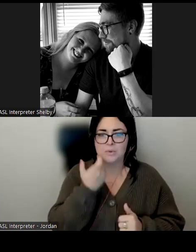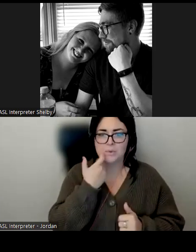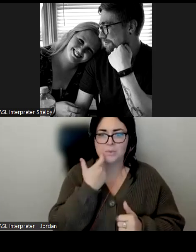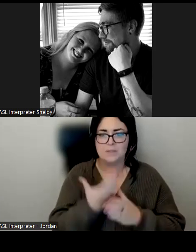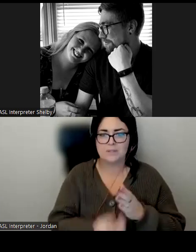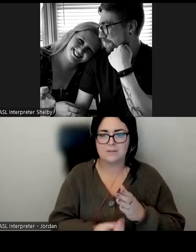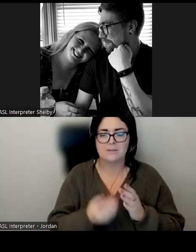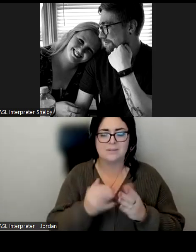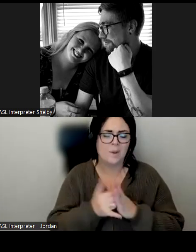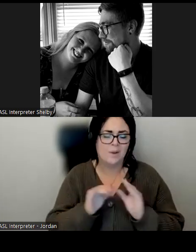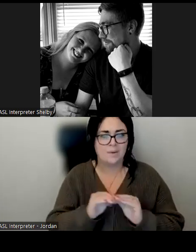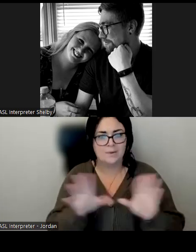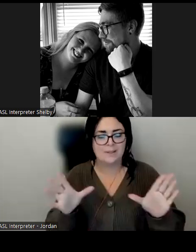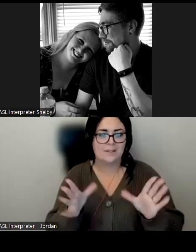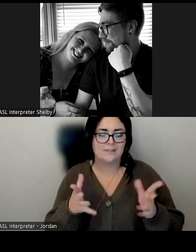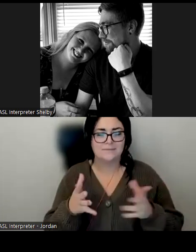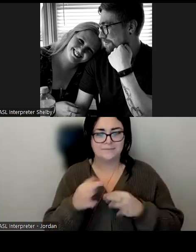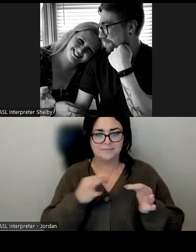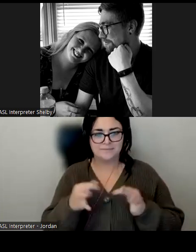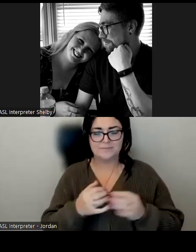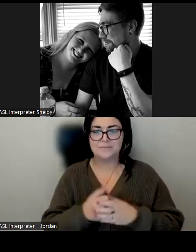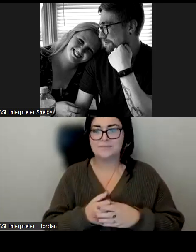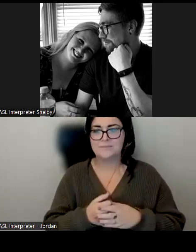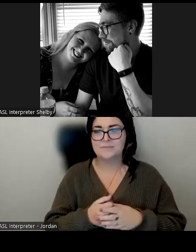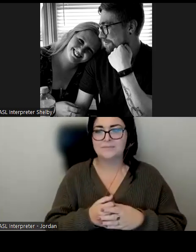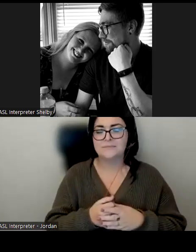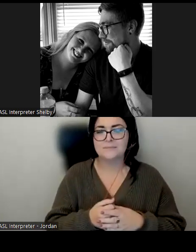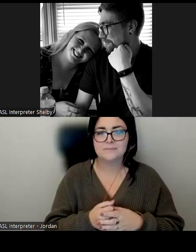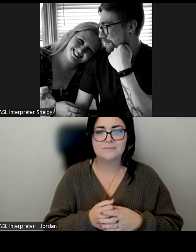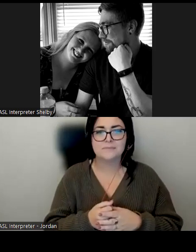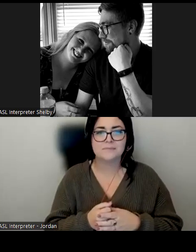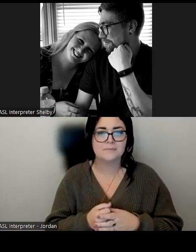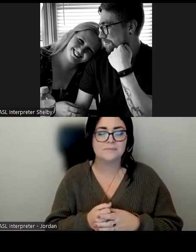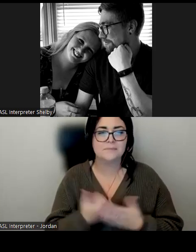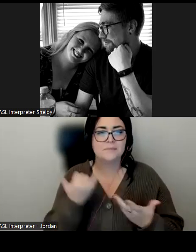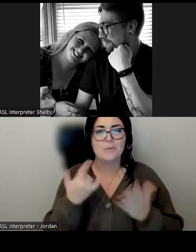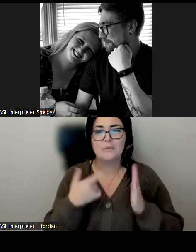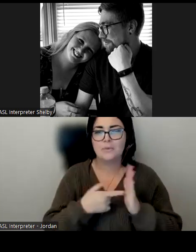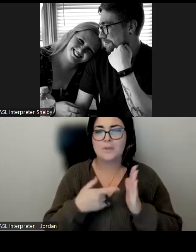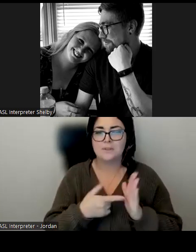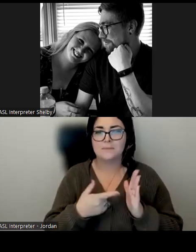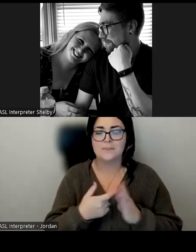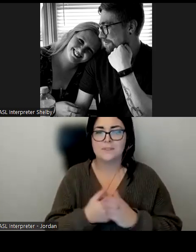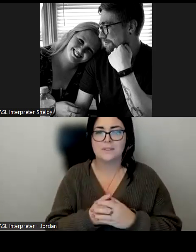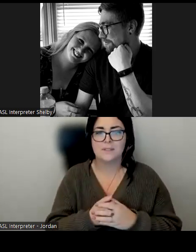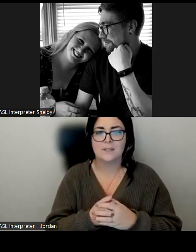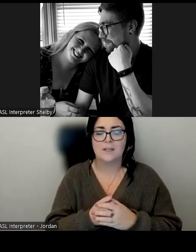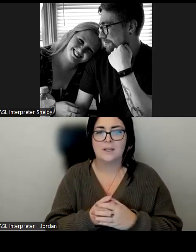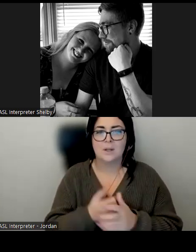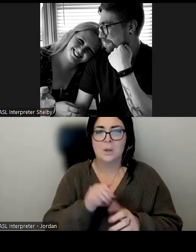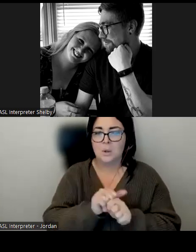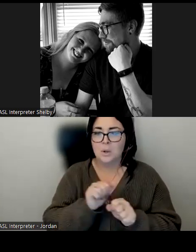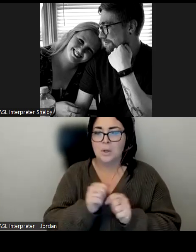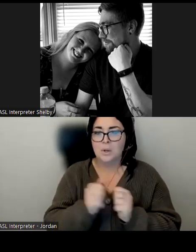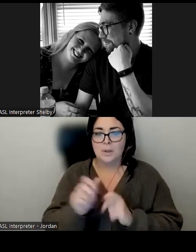little clearer, we say if we're working with individuals who are perhaps elderly